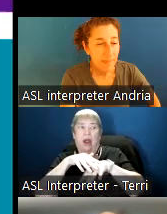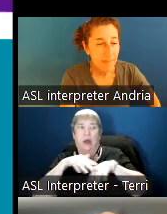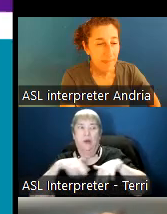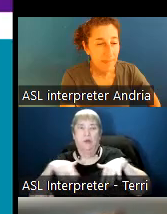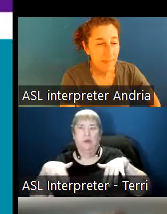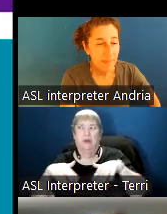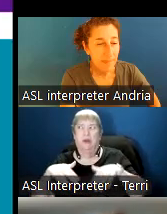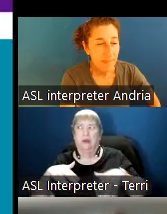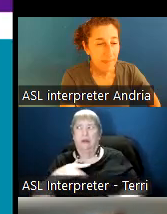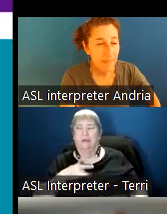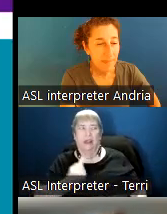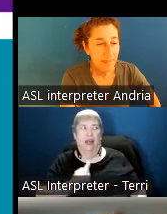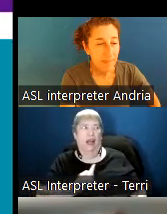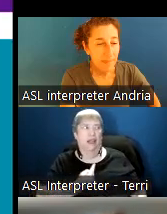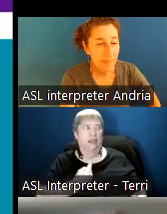Completely isolated her.